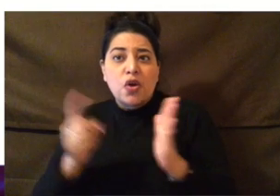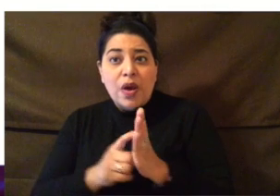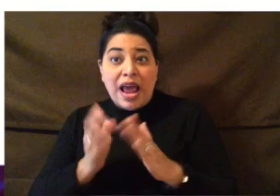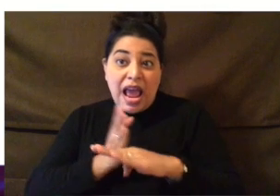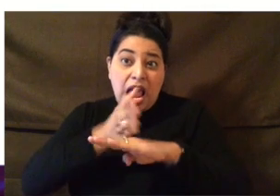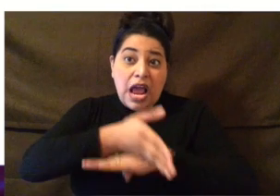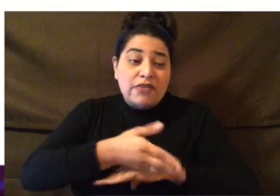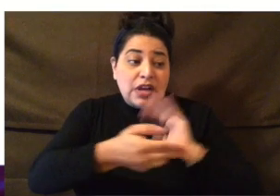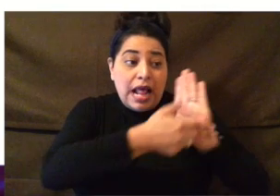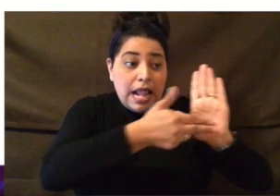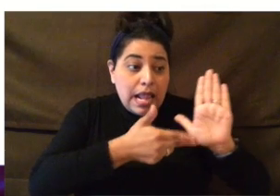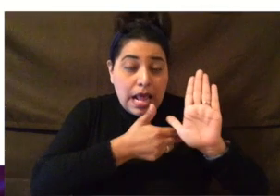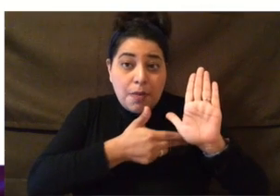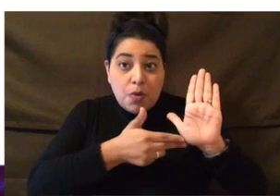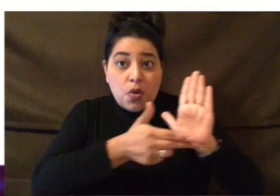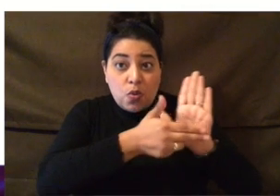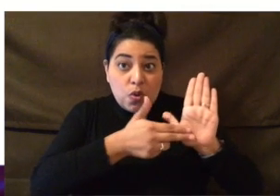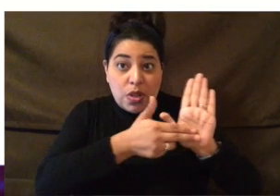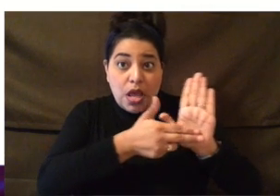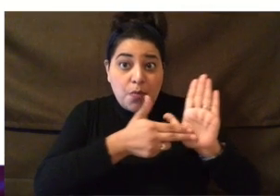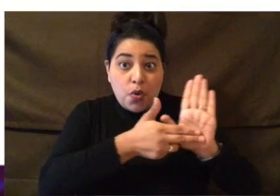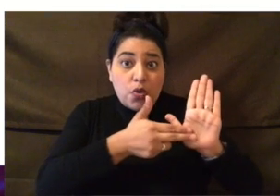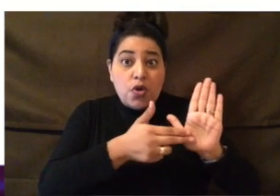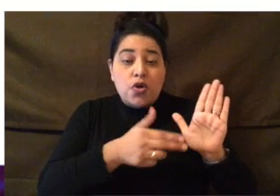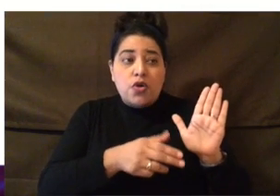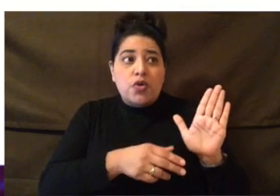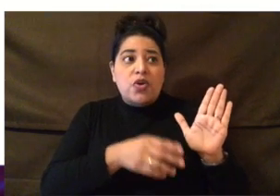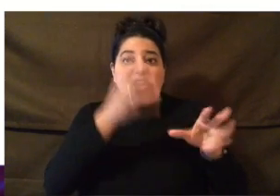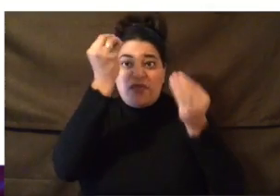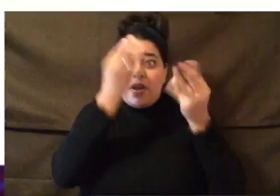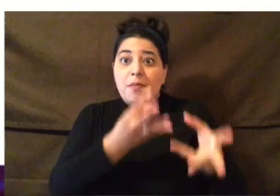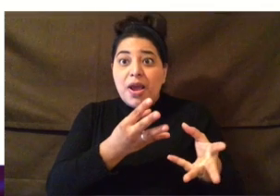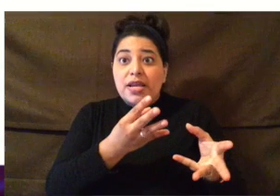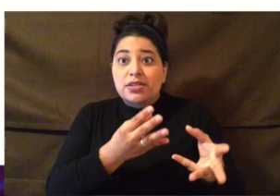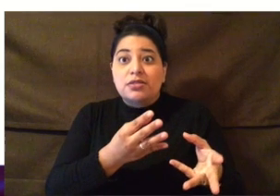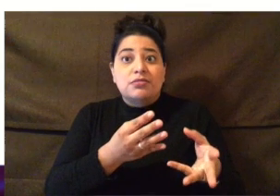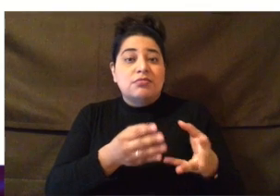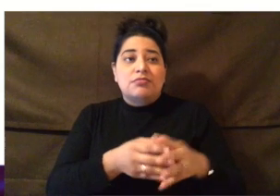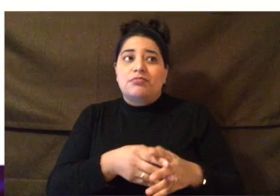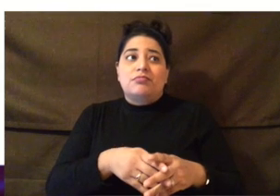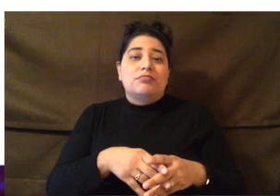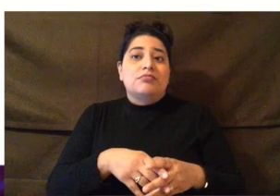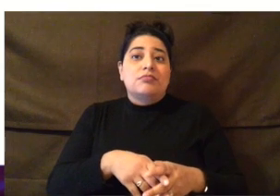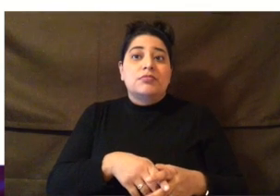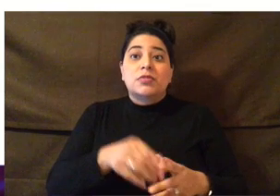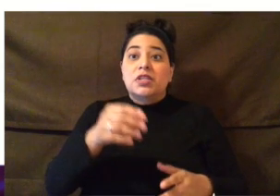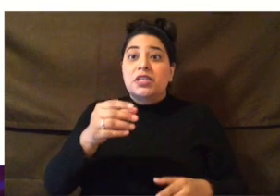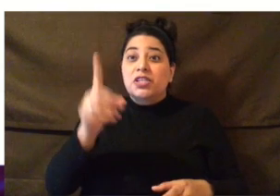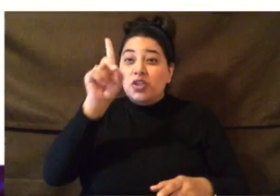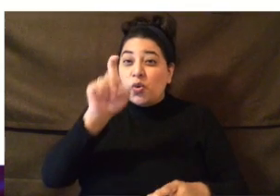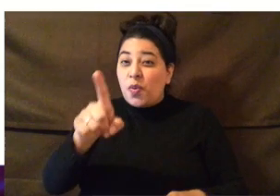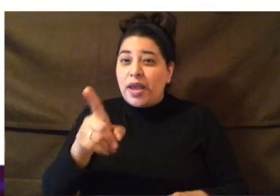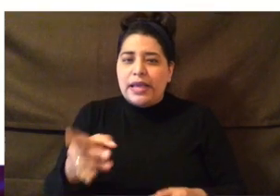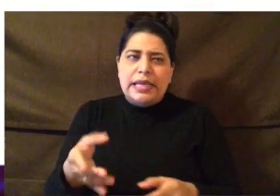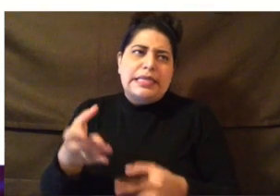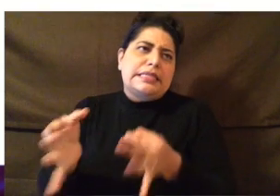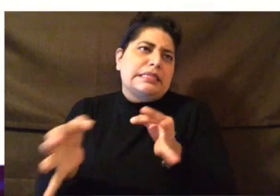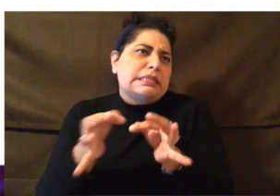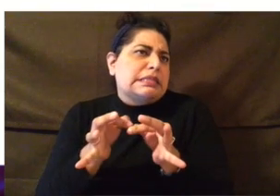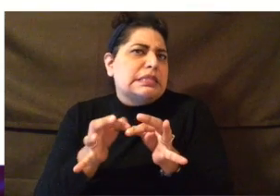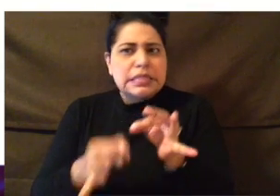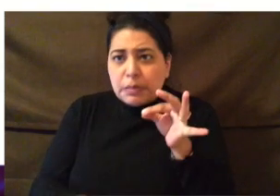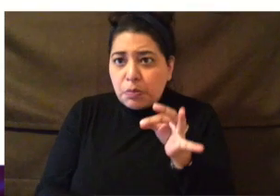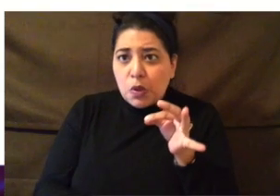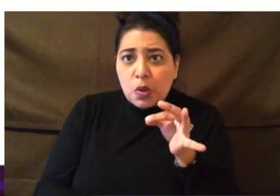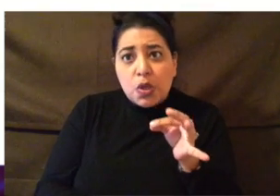you label your graph or your data or your dot plot, the questions are so much